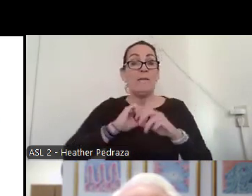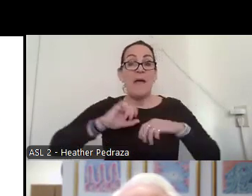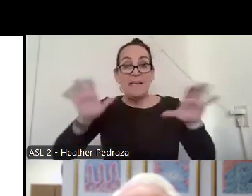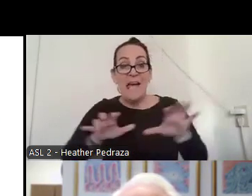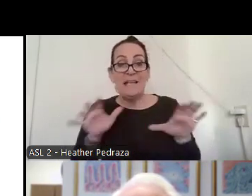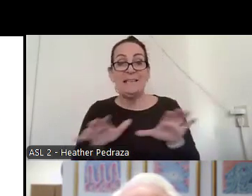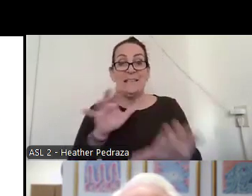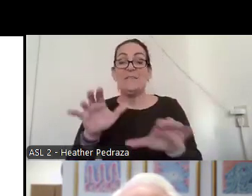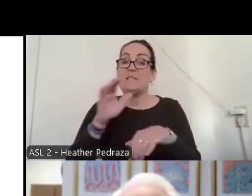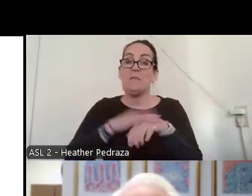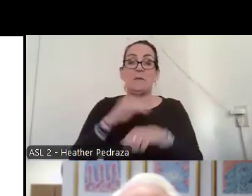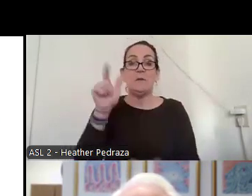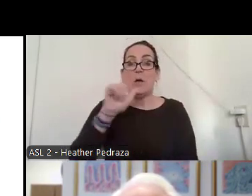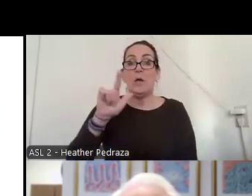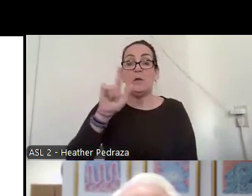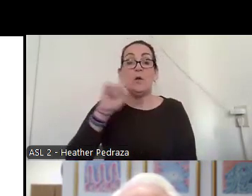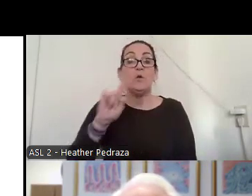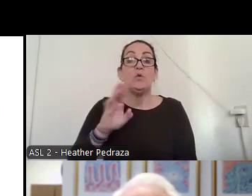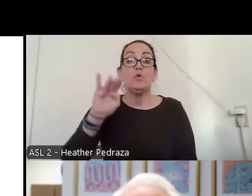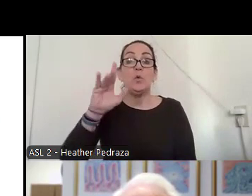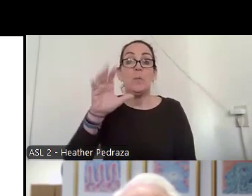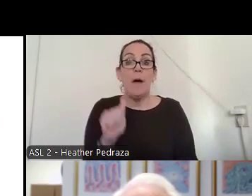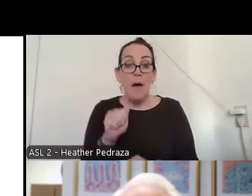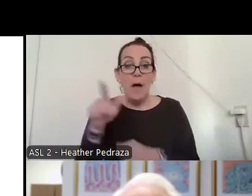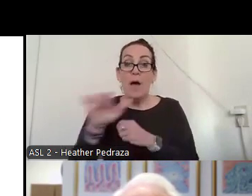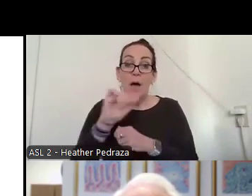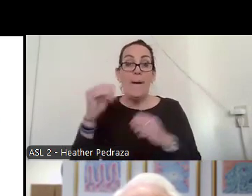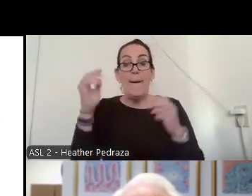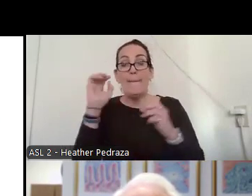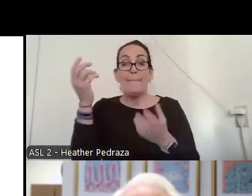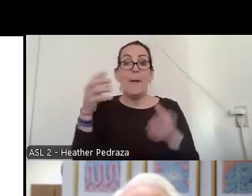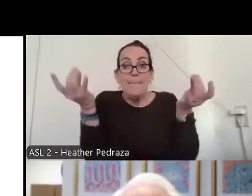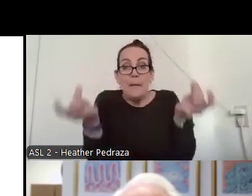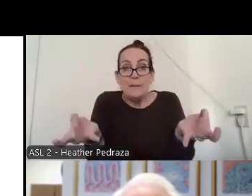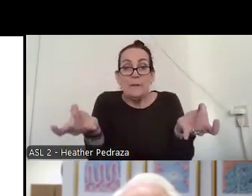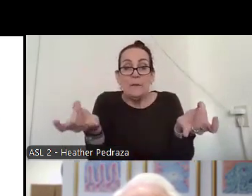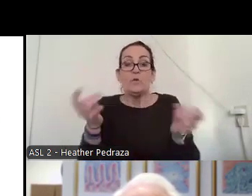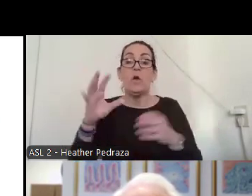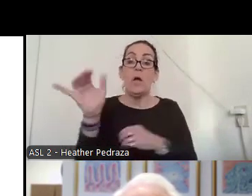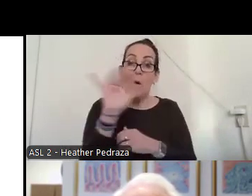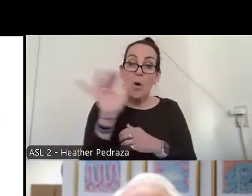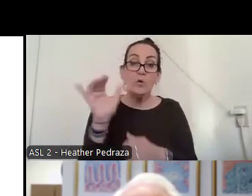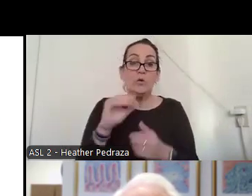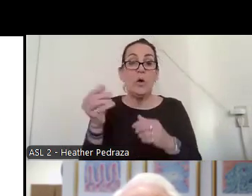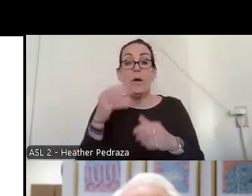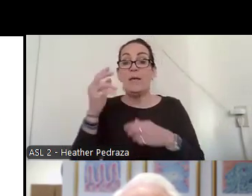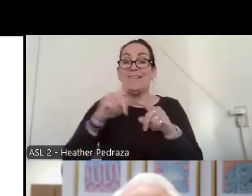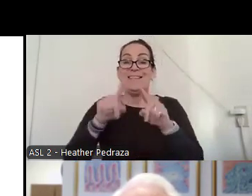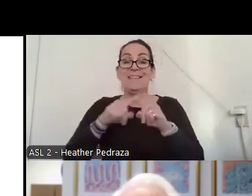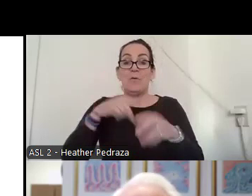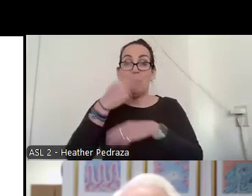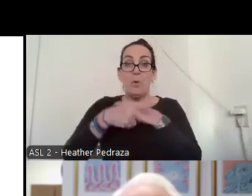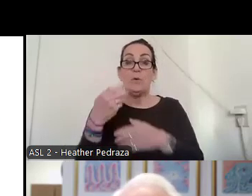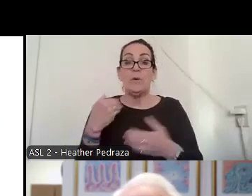be fantastic if programs such as what we're kind of putting up, looking at A1C and stuff like that, have other